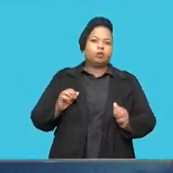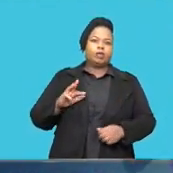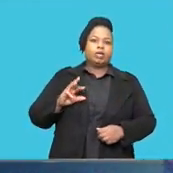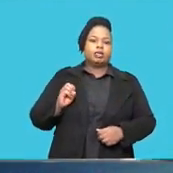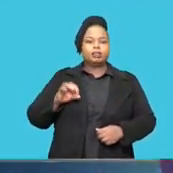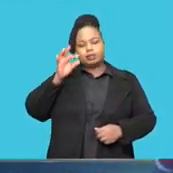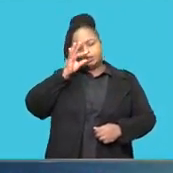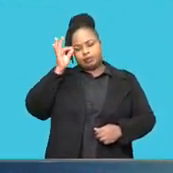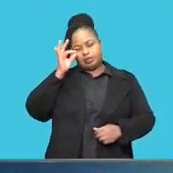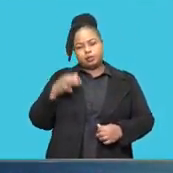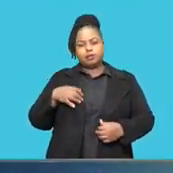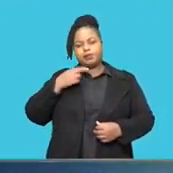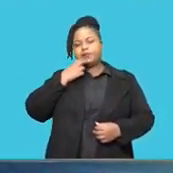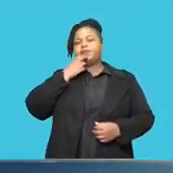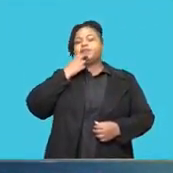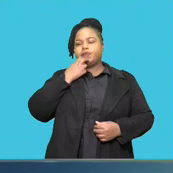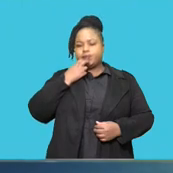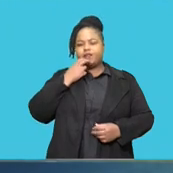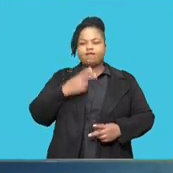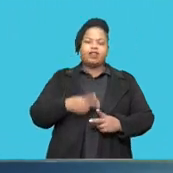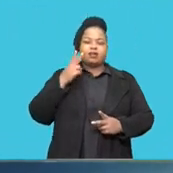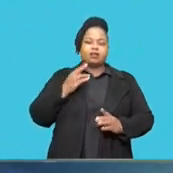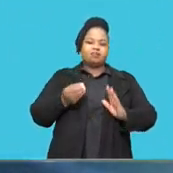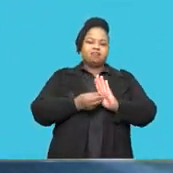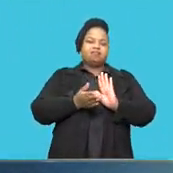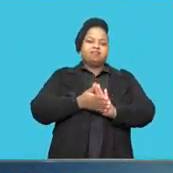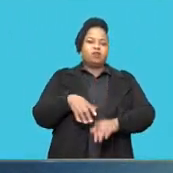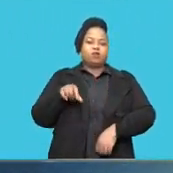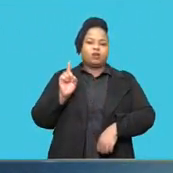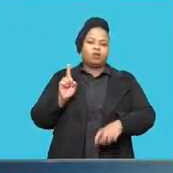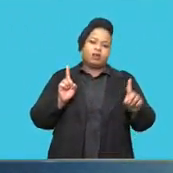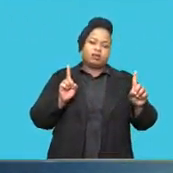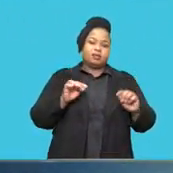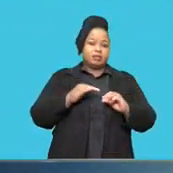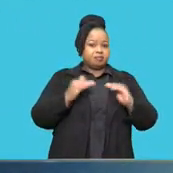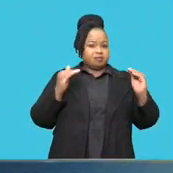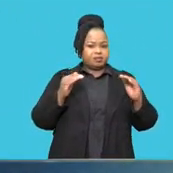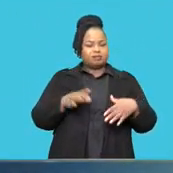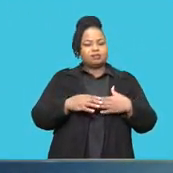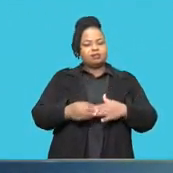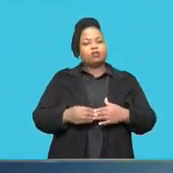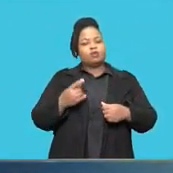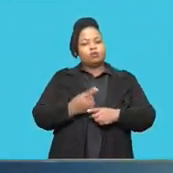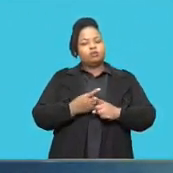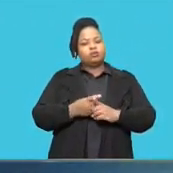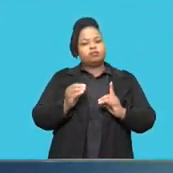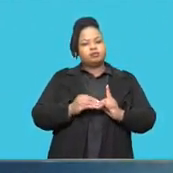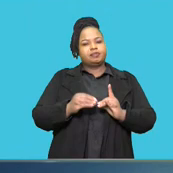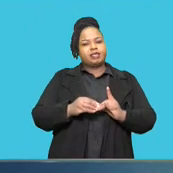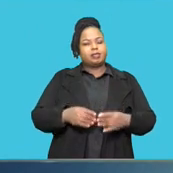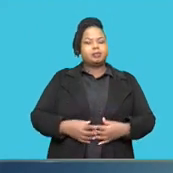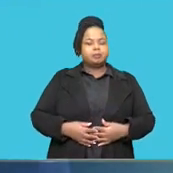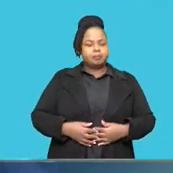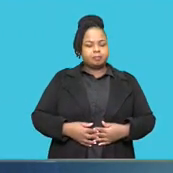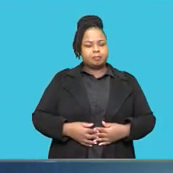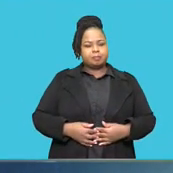of intense gameplay, the final whistle blew and the score locked in at 1-1, signifying a draw and leading the tension to the filled penalty